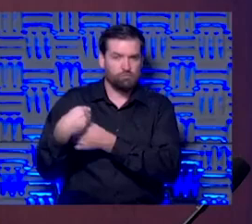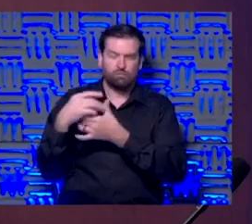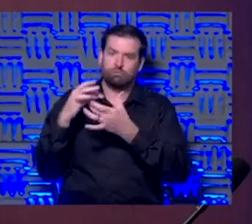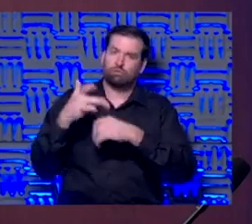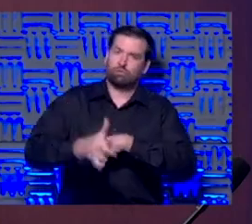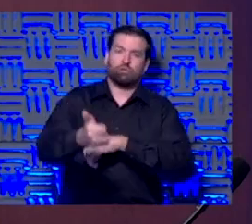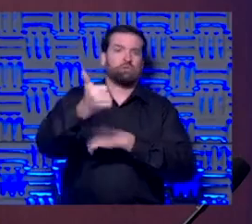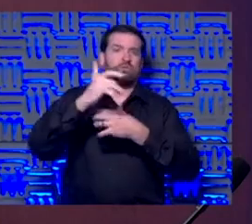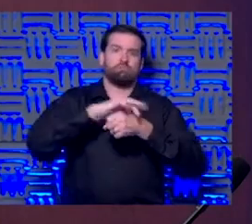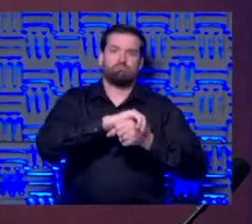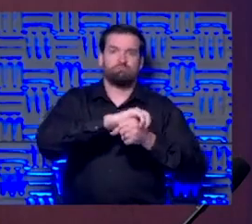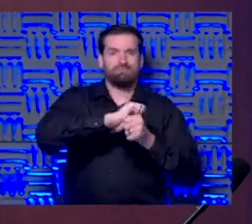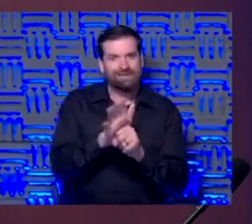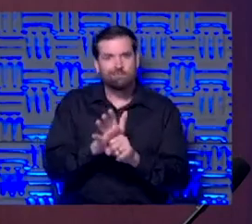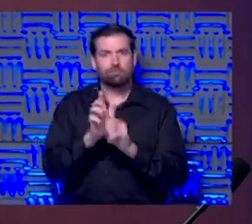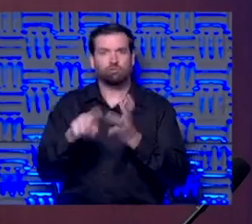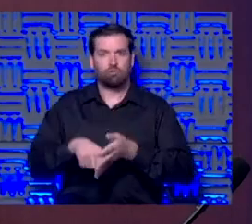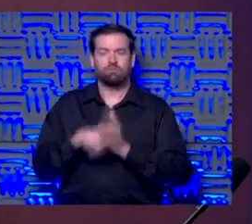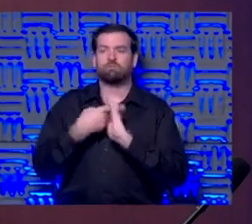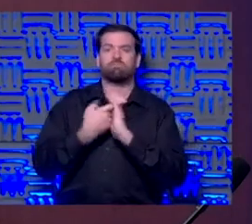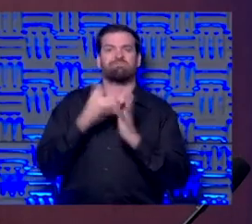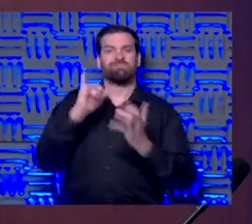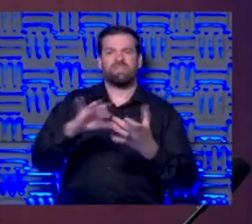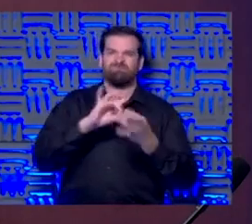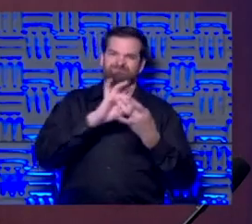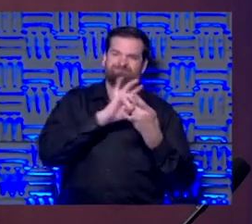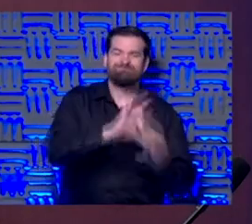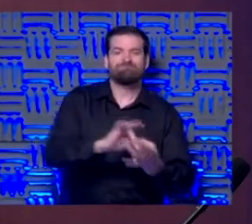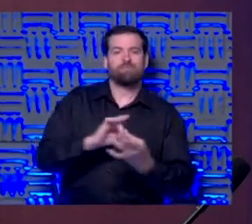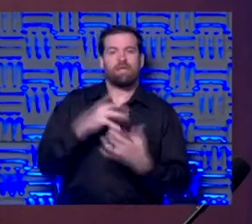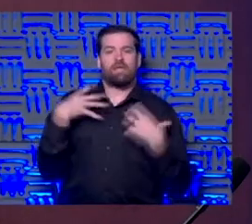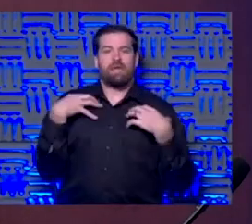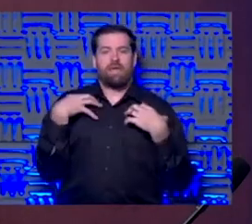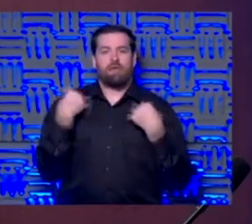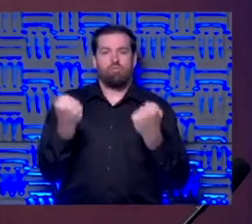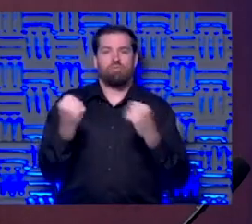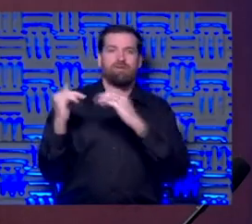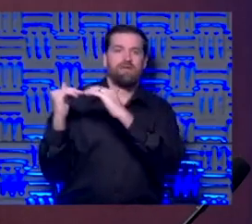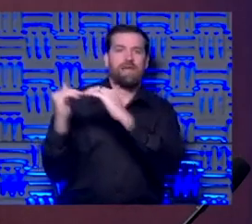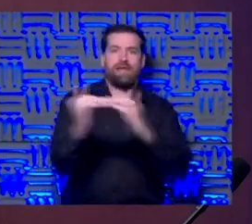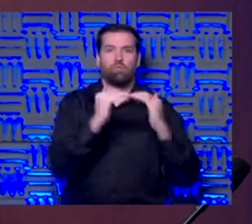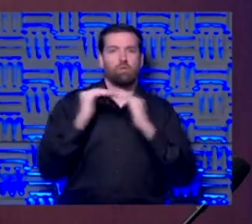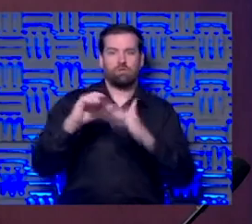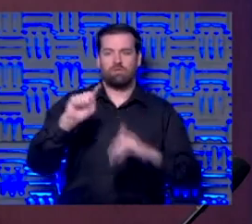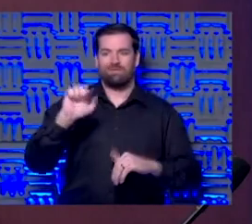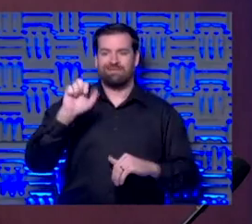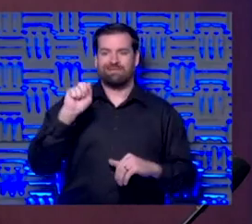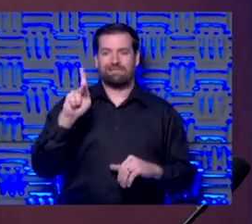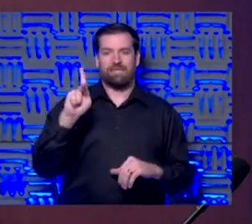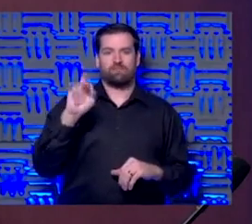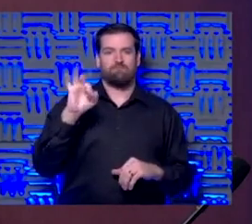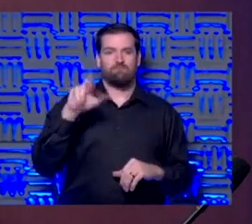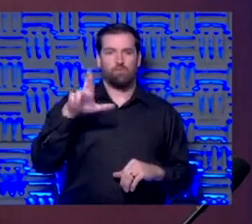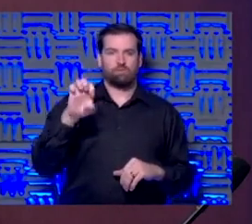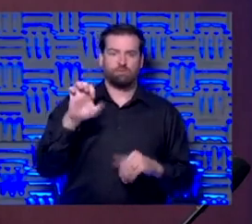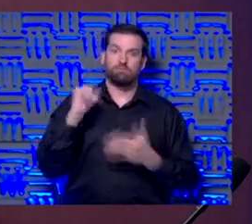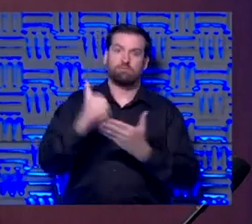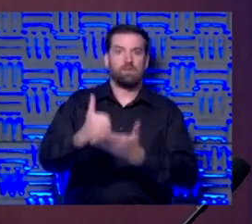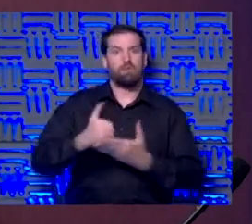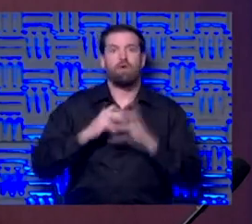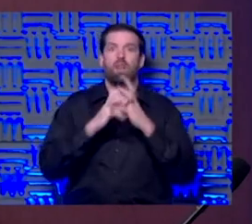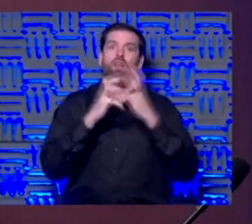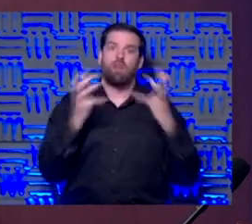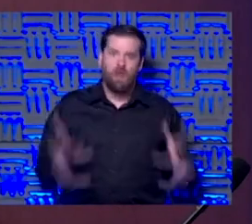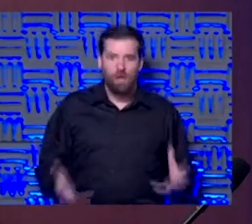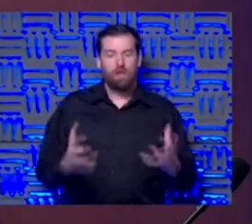that small but really powerful health equity task force. And that has helped us, I think, to, you